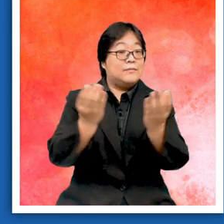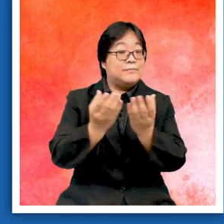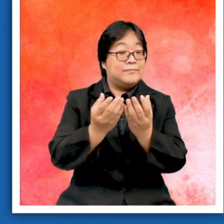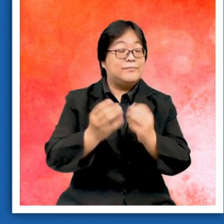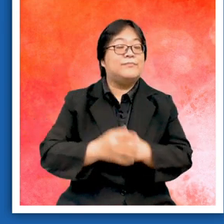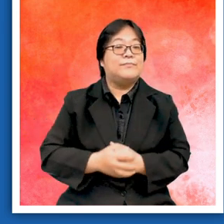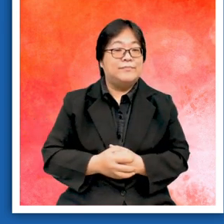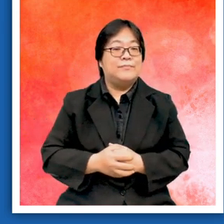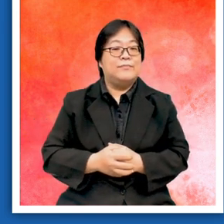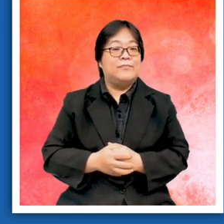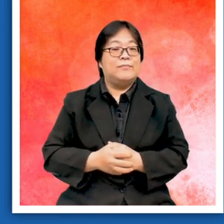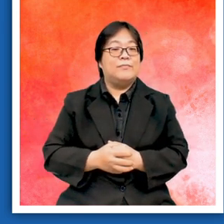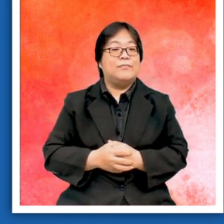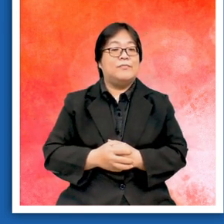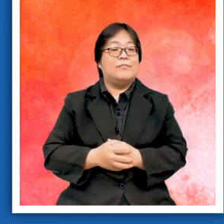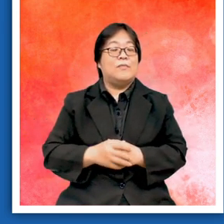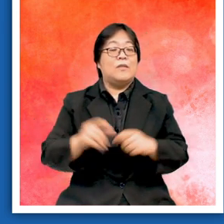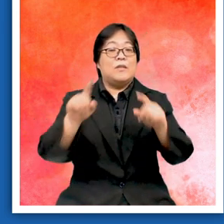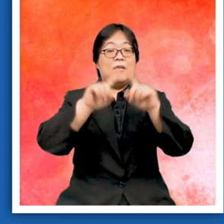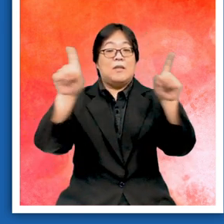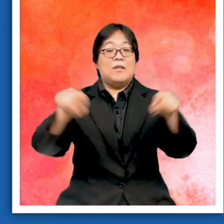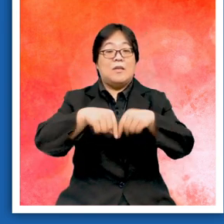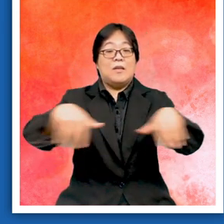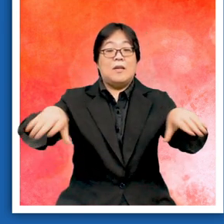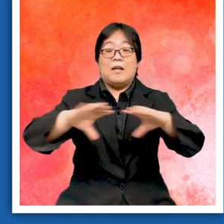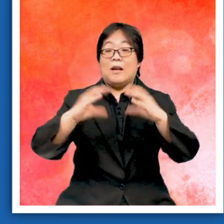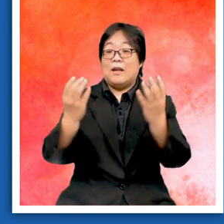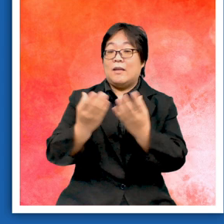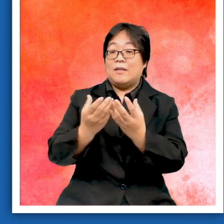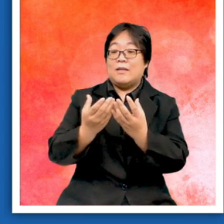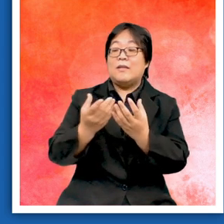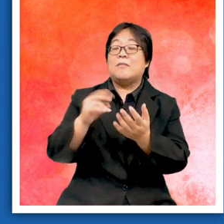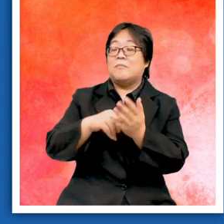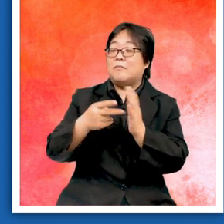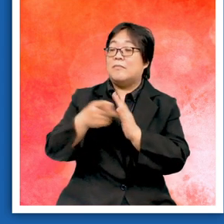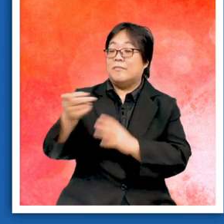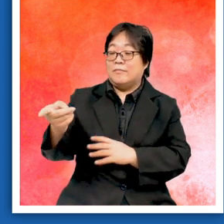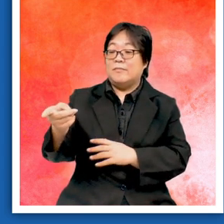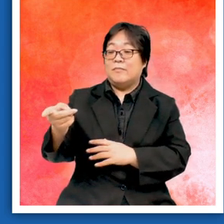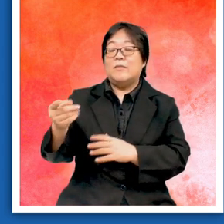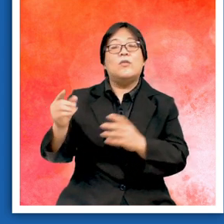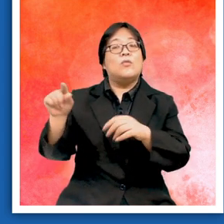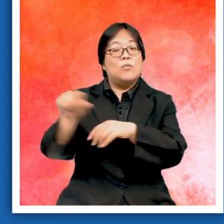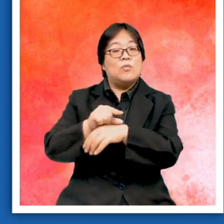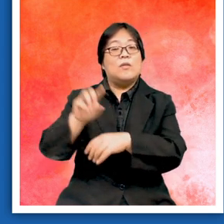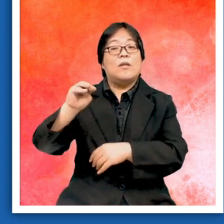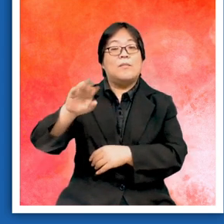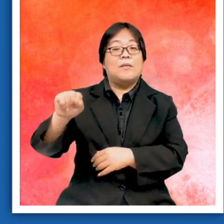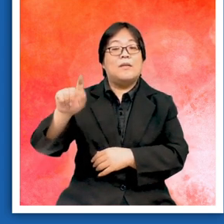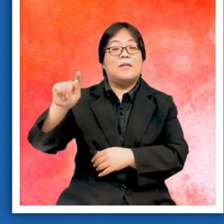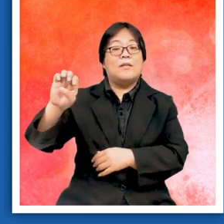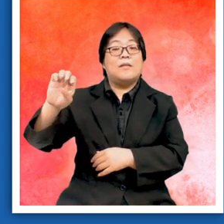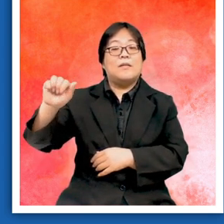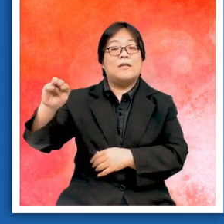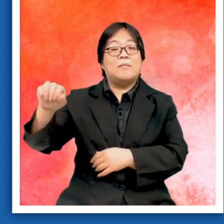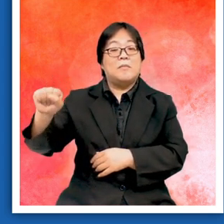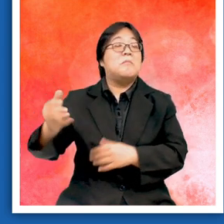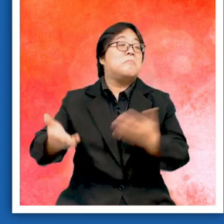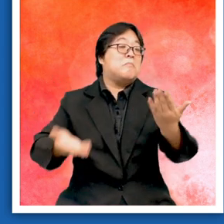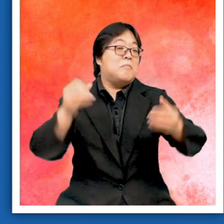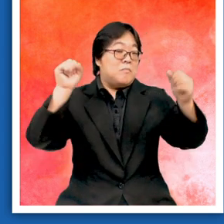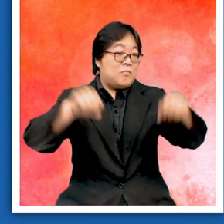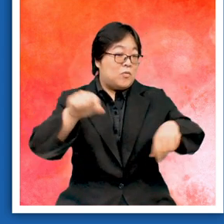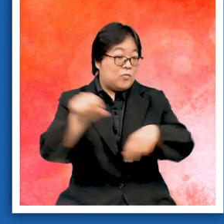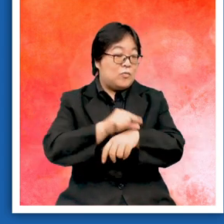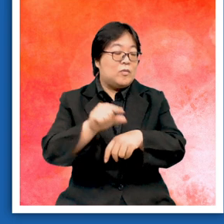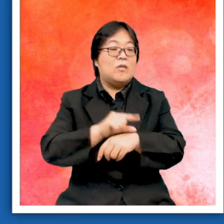the online classes would normally be conducted over Microsoft Teams. It can also be conducted over